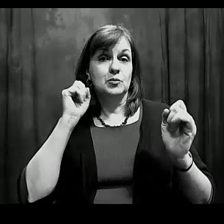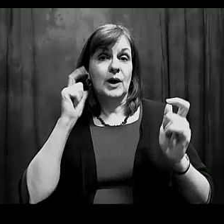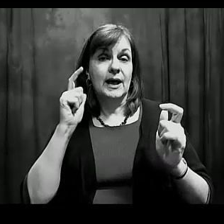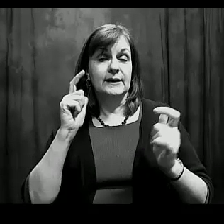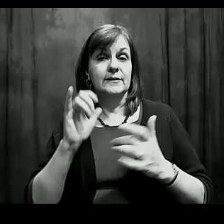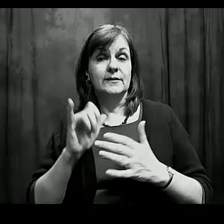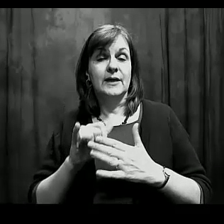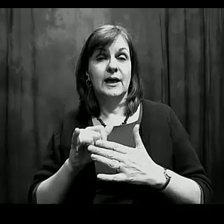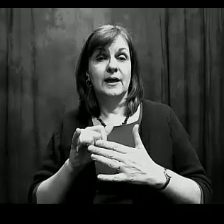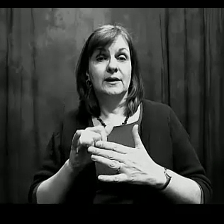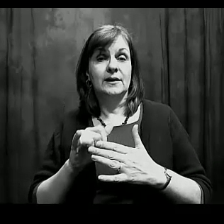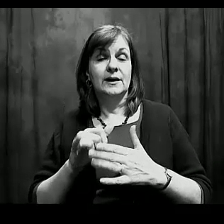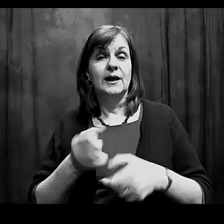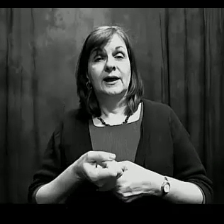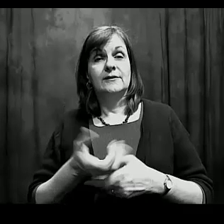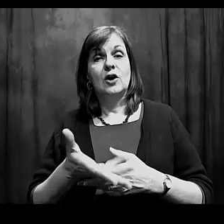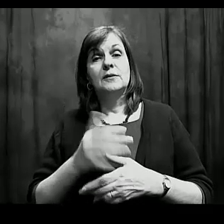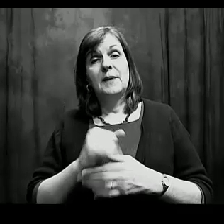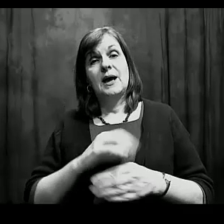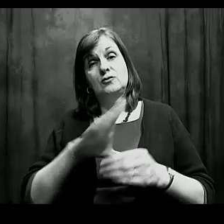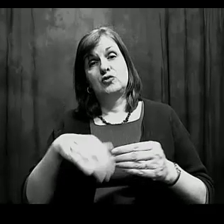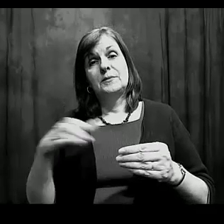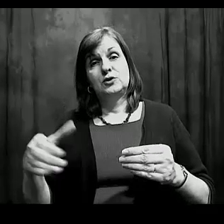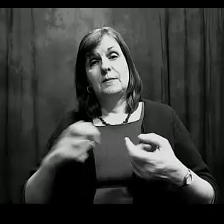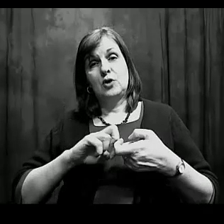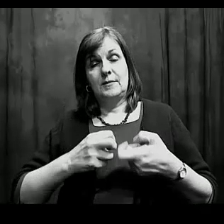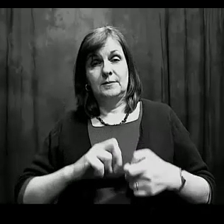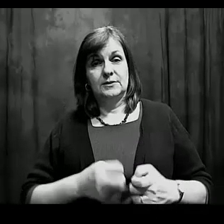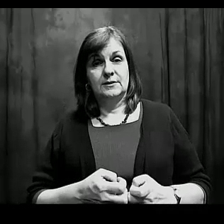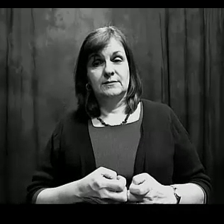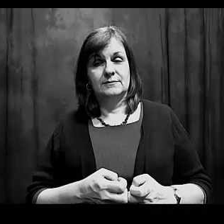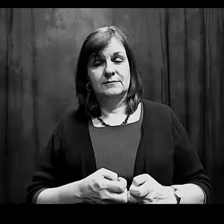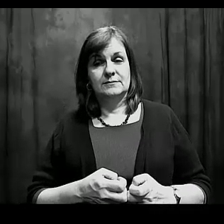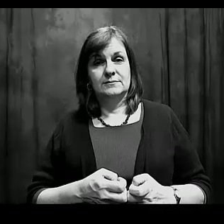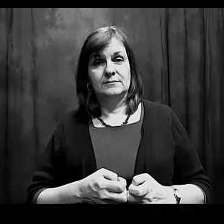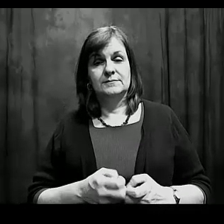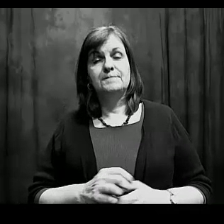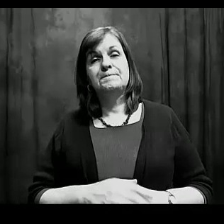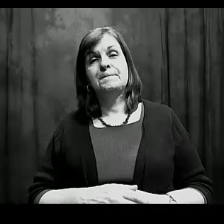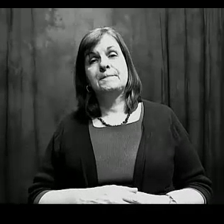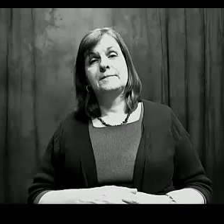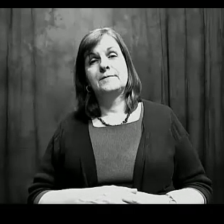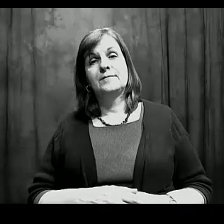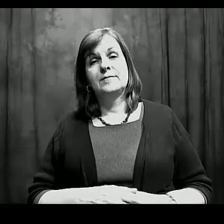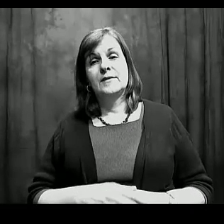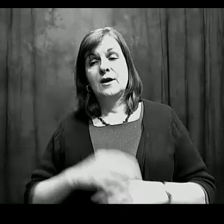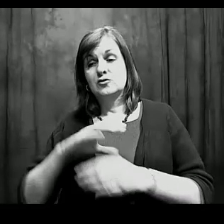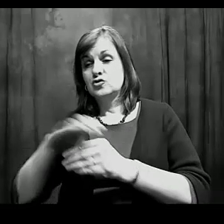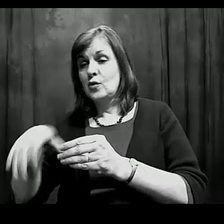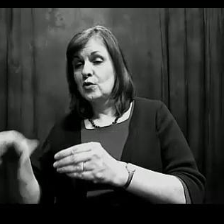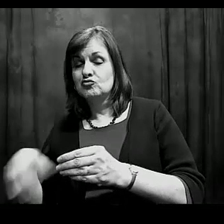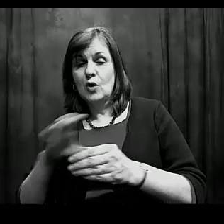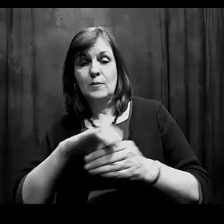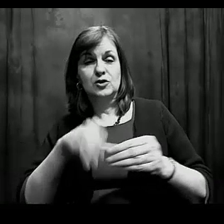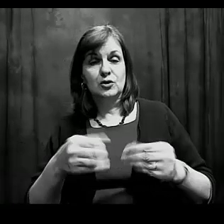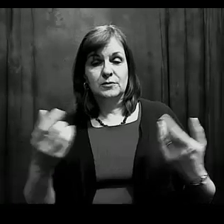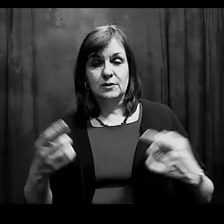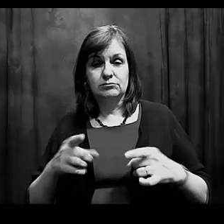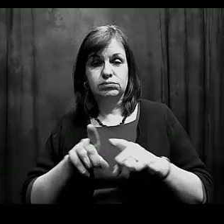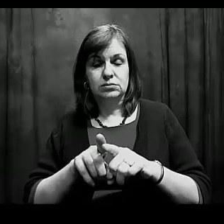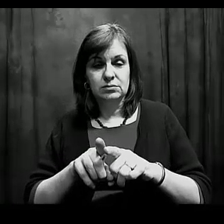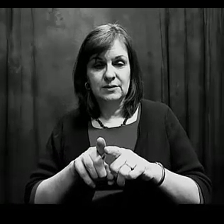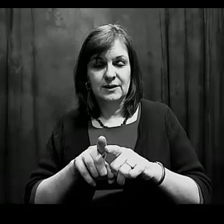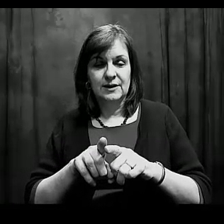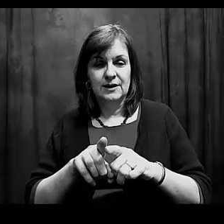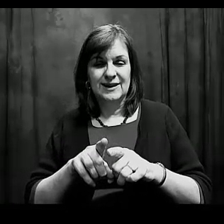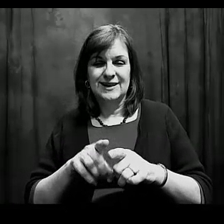out that it's really chromosome problems. So something is going on with the chromosomes that